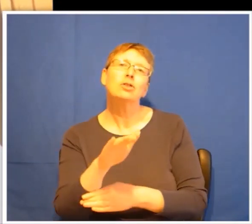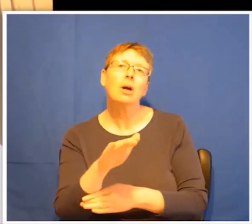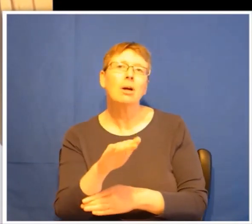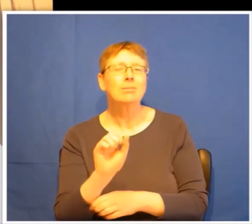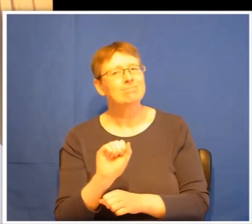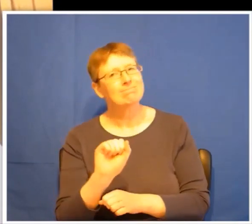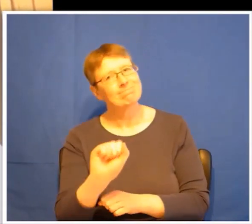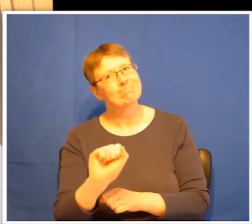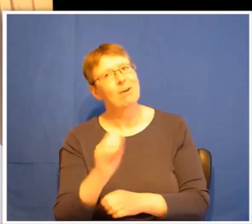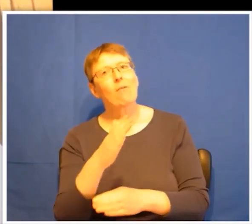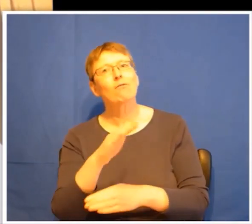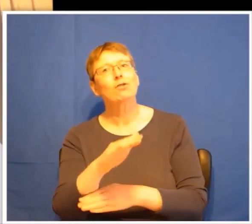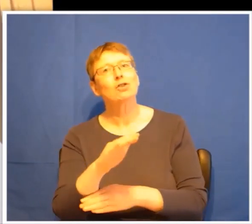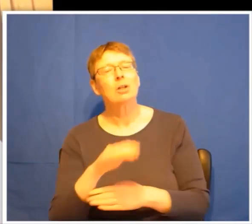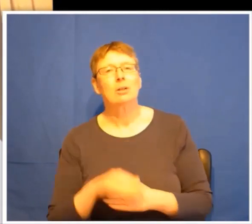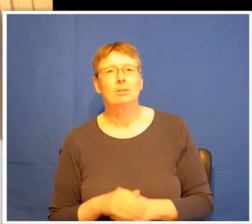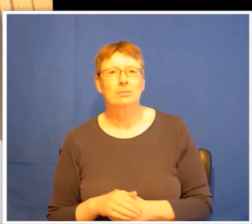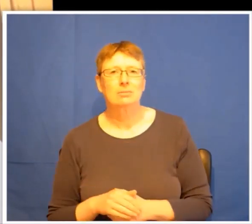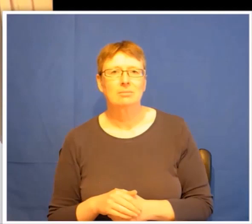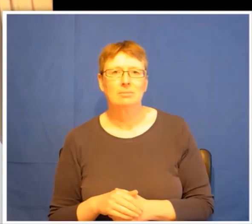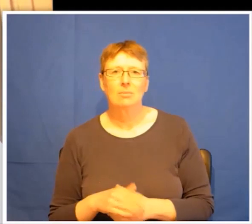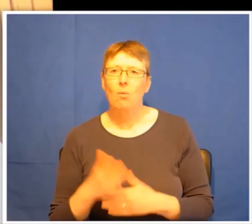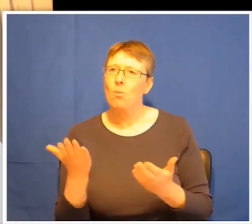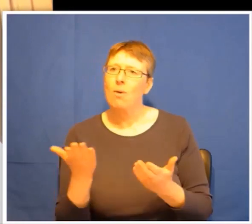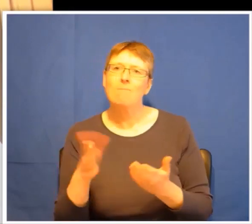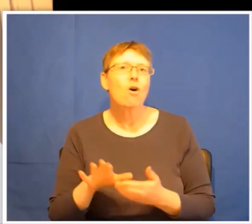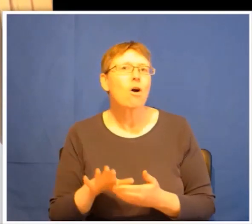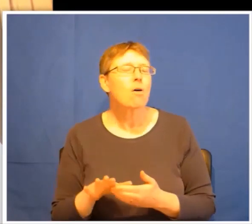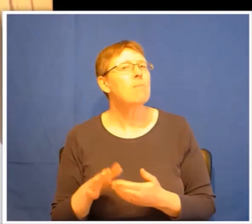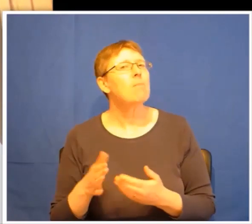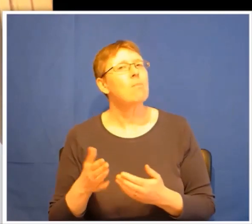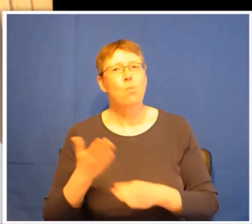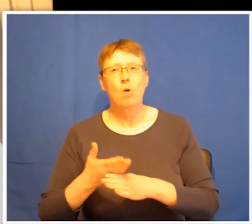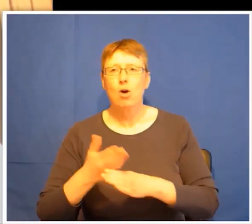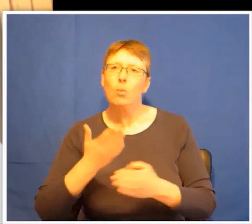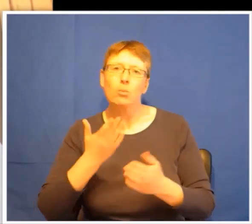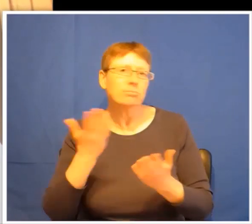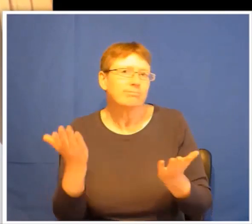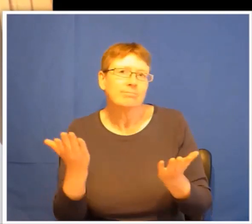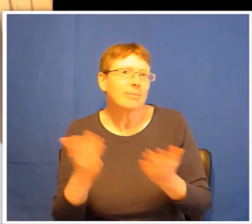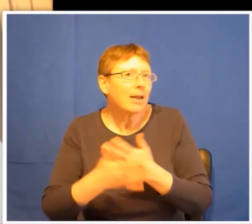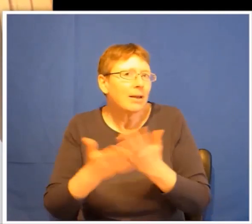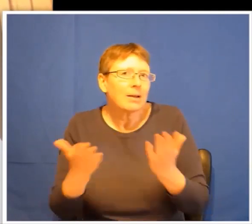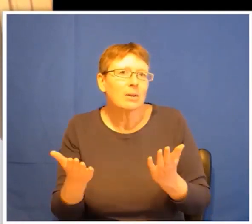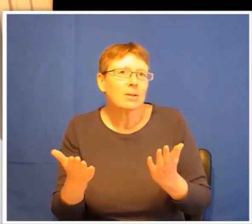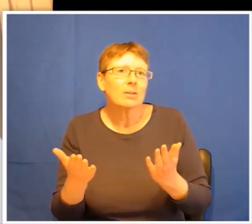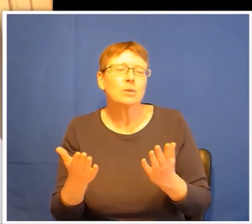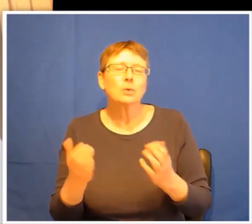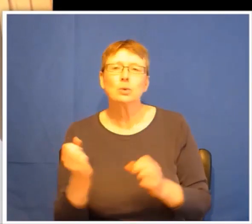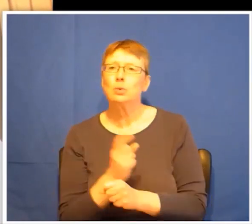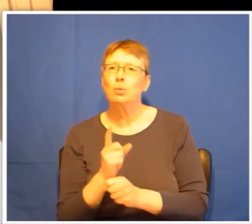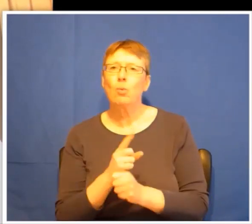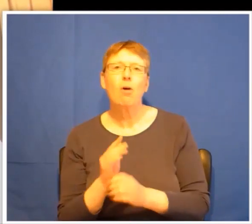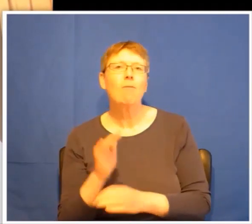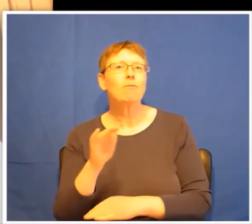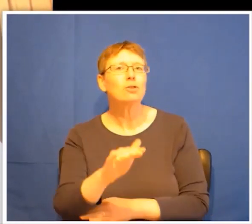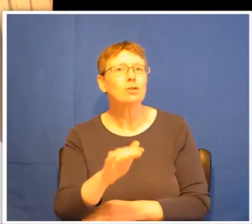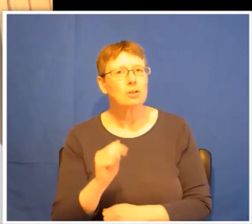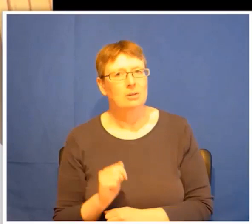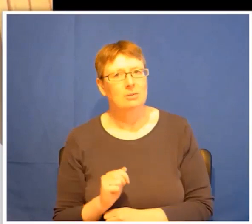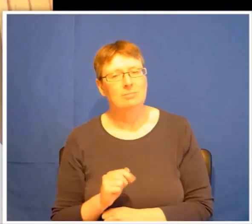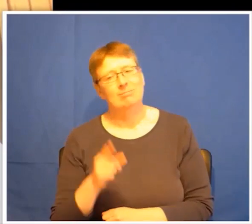the future for us. Wherever you're from, wherever you're now working, whatever you're going to do in the